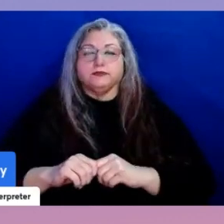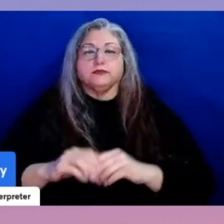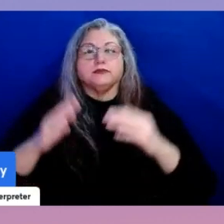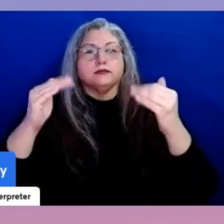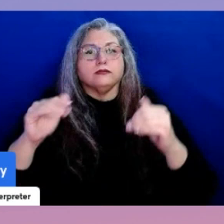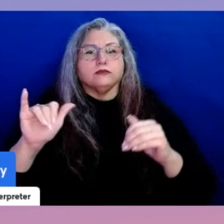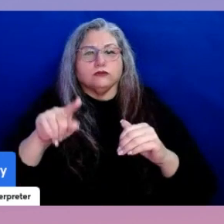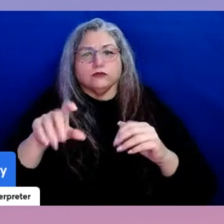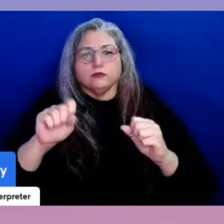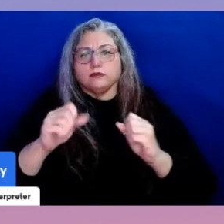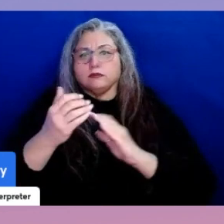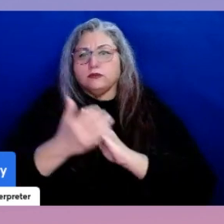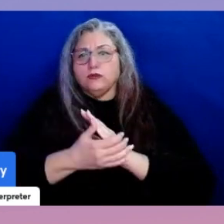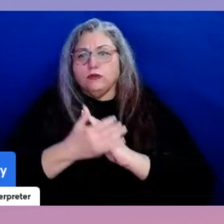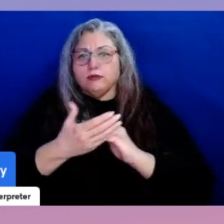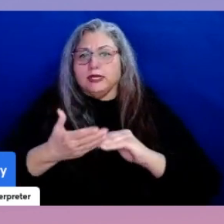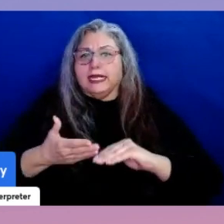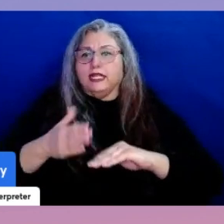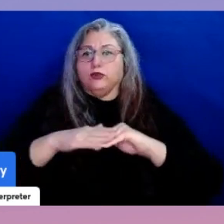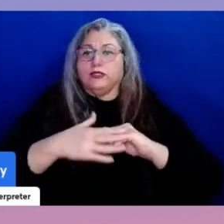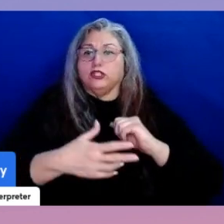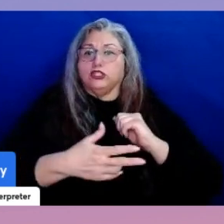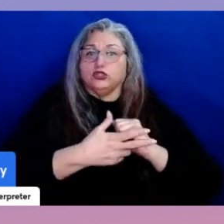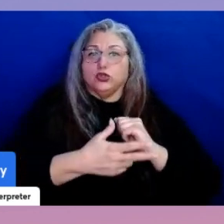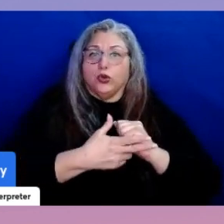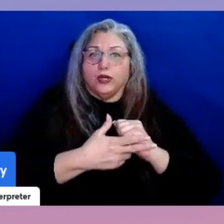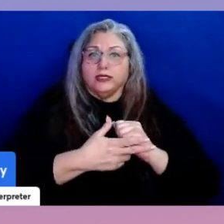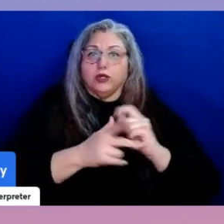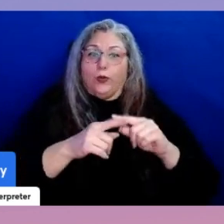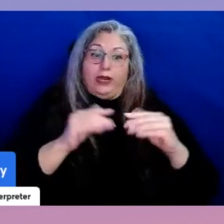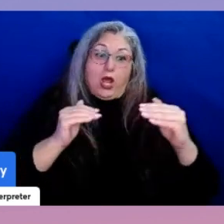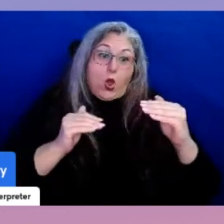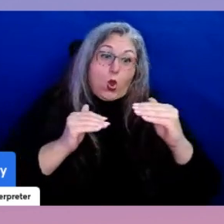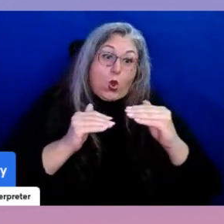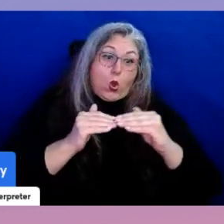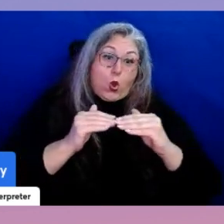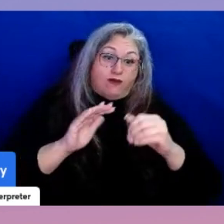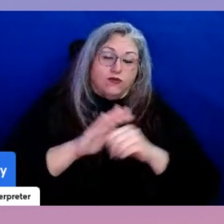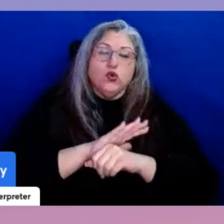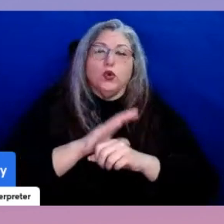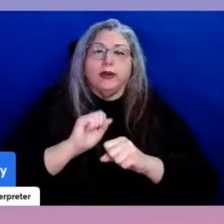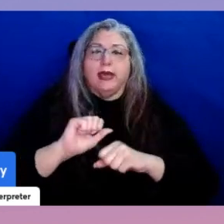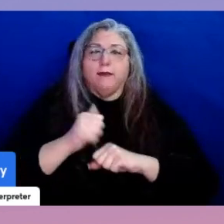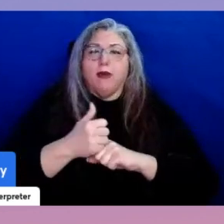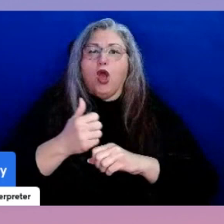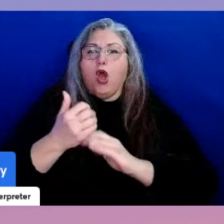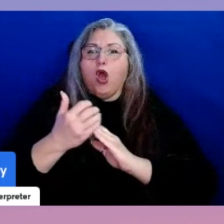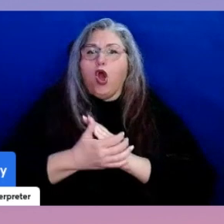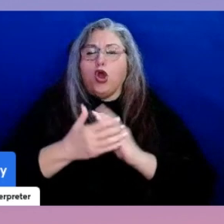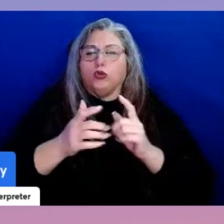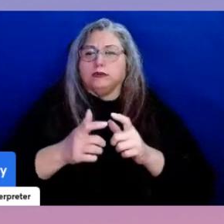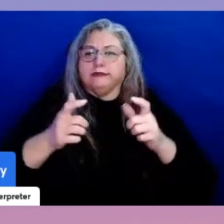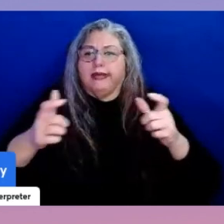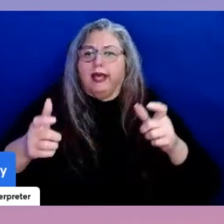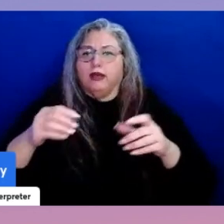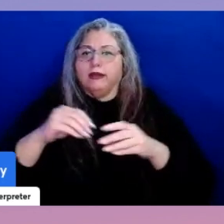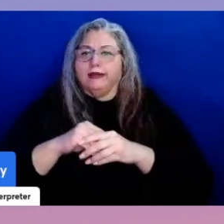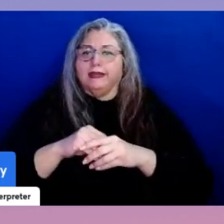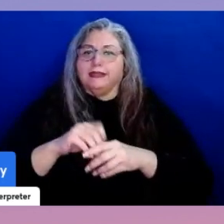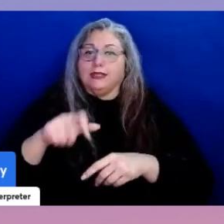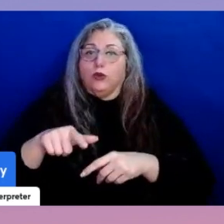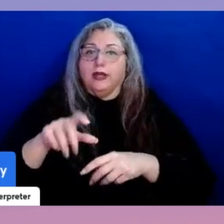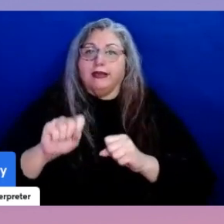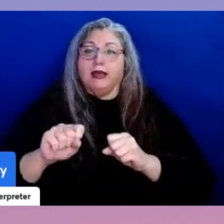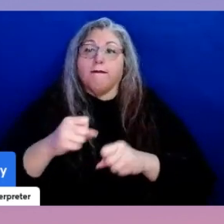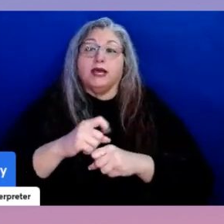automatically increase storage when nearing capacity. By implementing auto-scaling in Cloud SQL, users can ensure that their